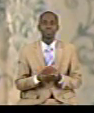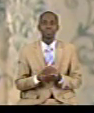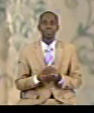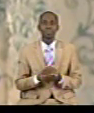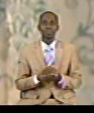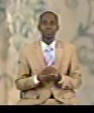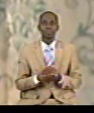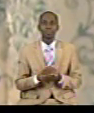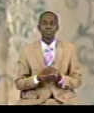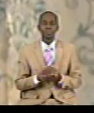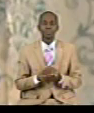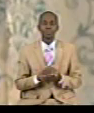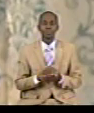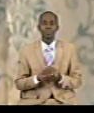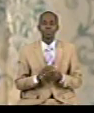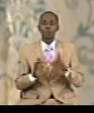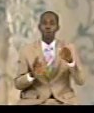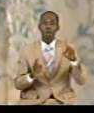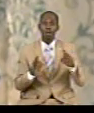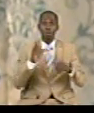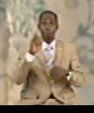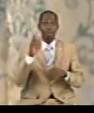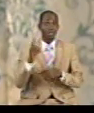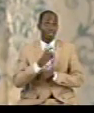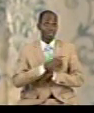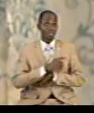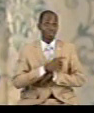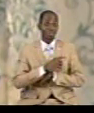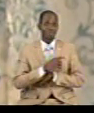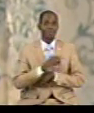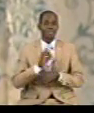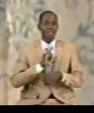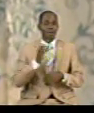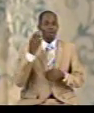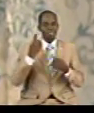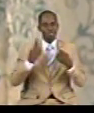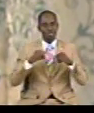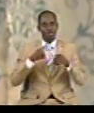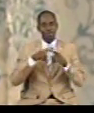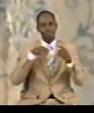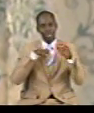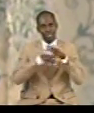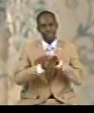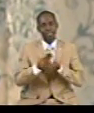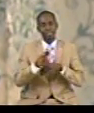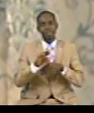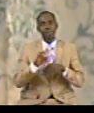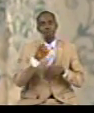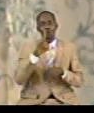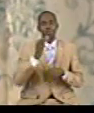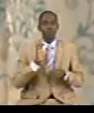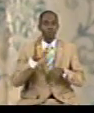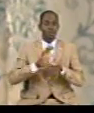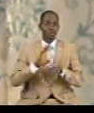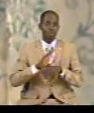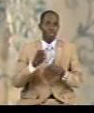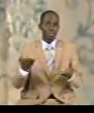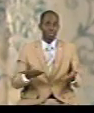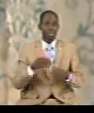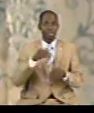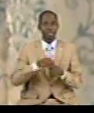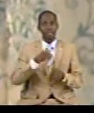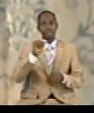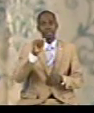one day I was trying to enter our church premises in Abeokuta here. And then I heard